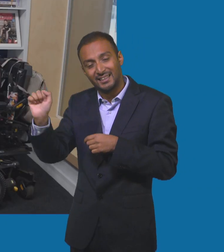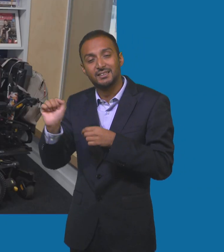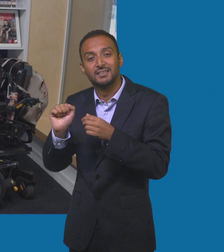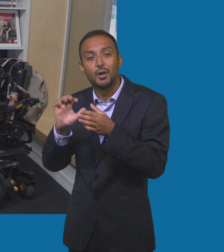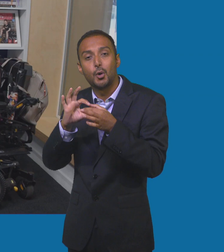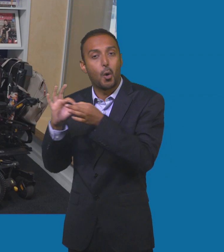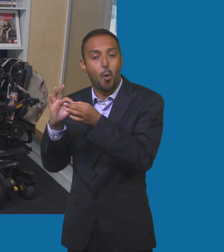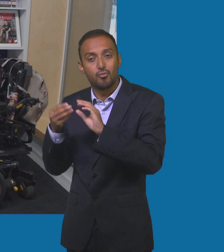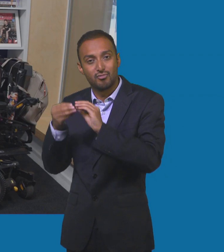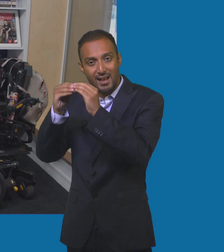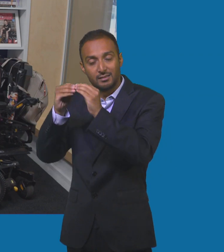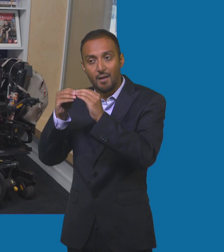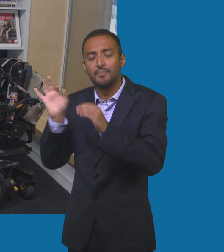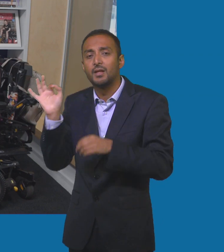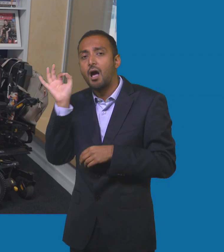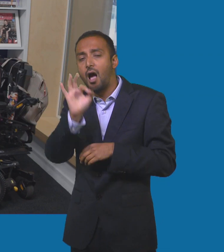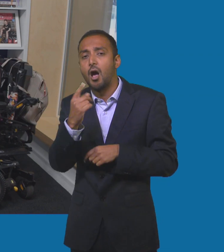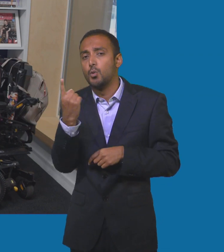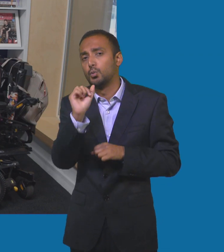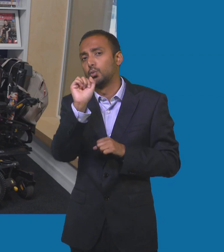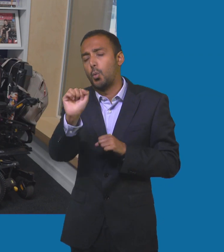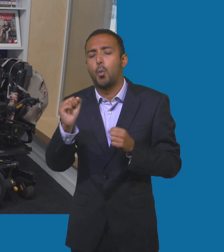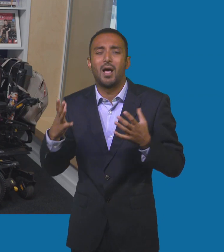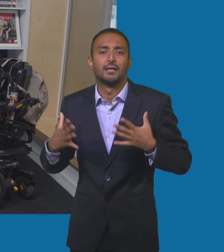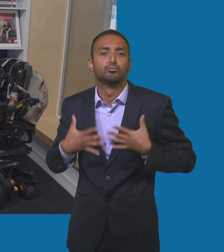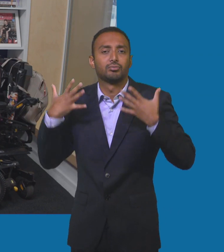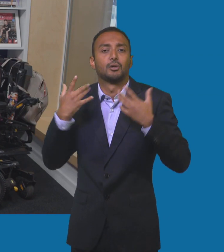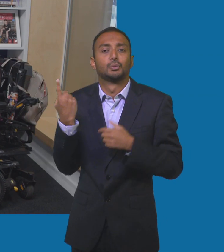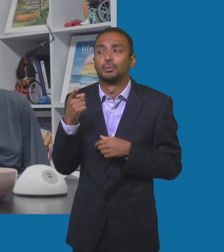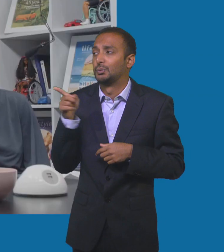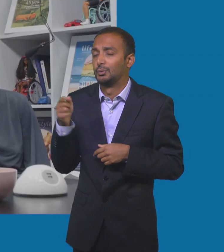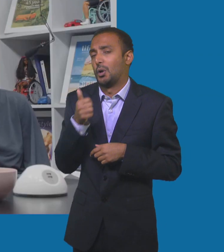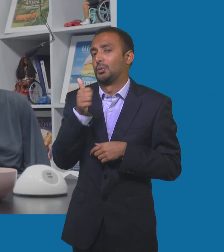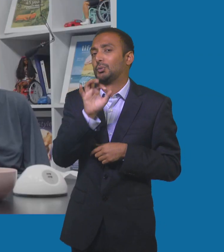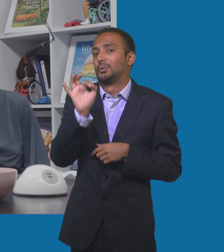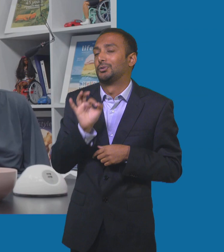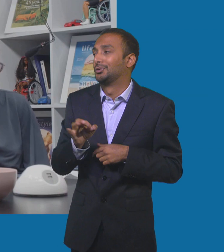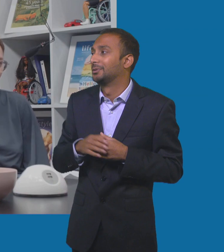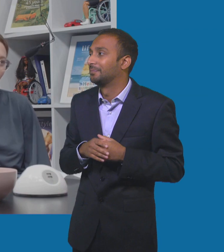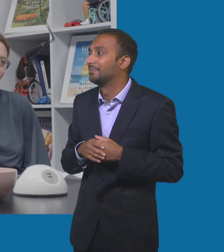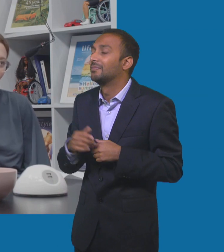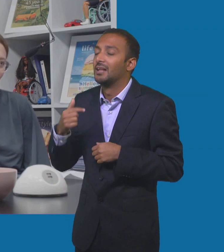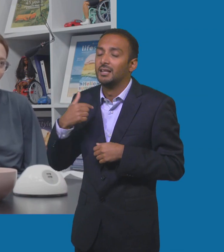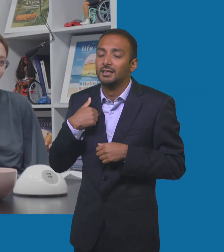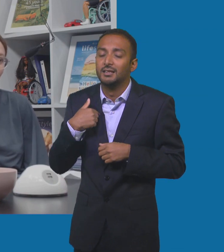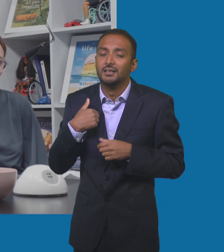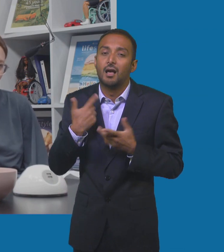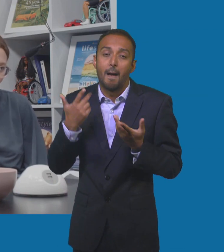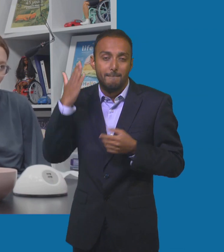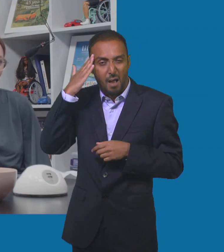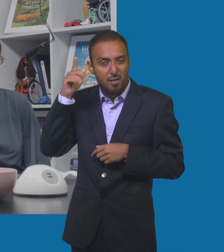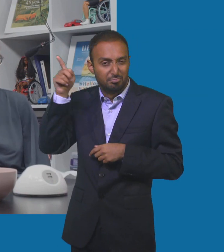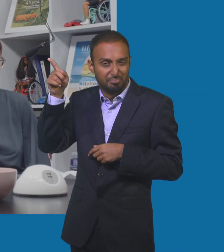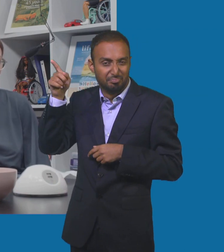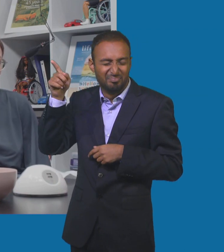your inspiration? Have you got an inspiration? Oh, that's such a good question. I'm going to go with quite a classic answer, which is my